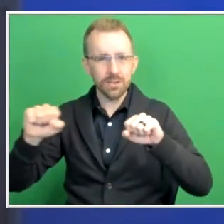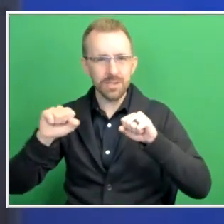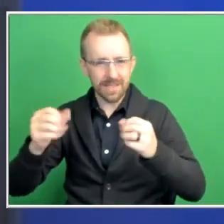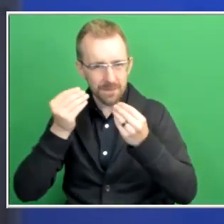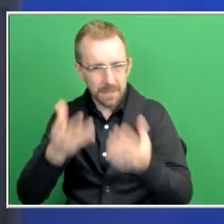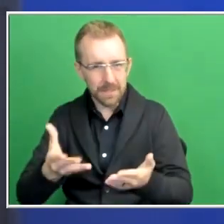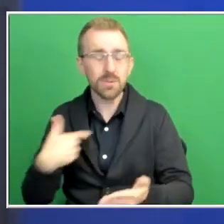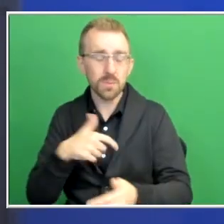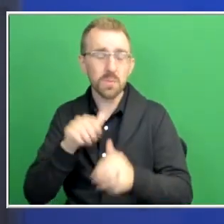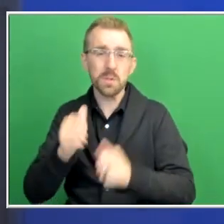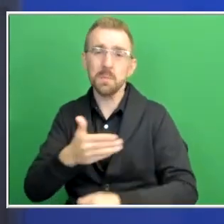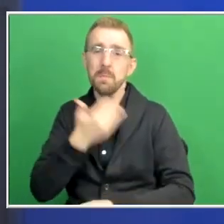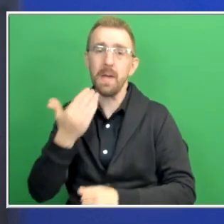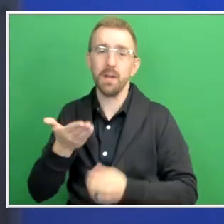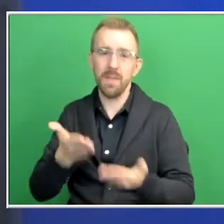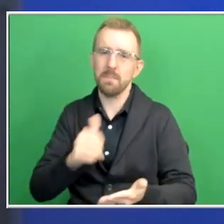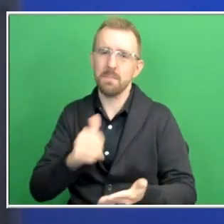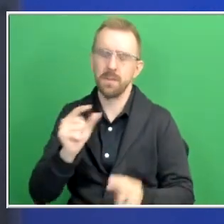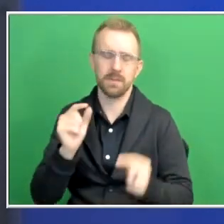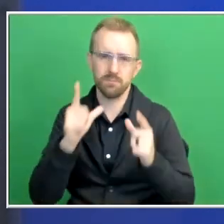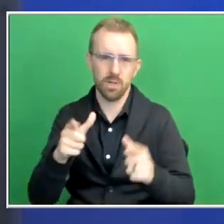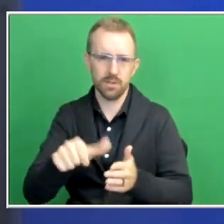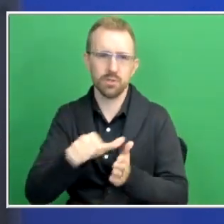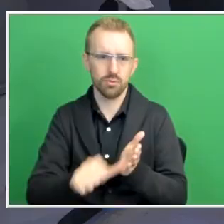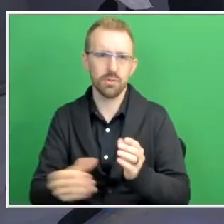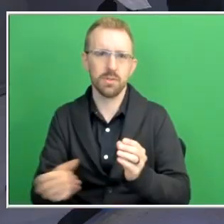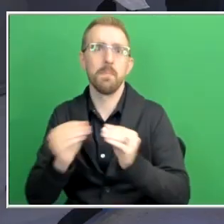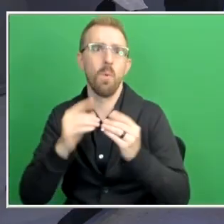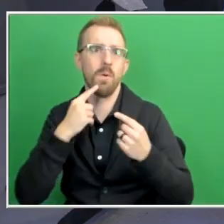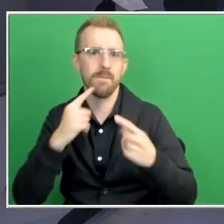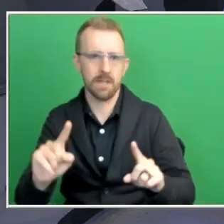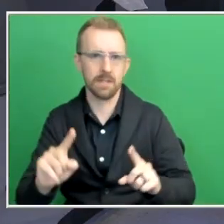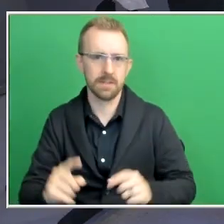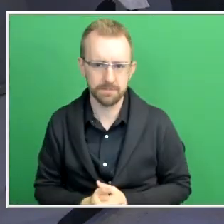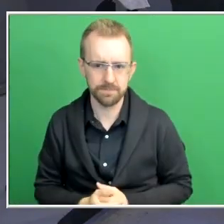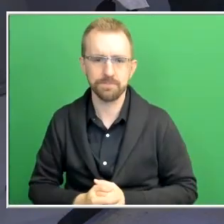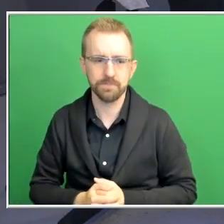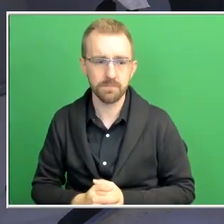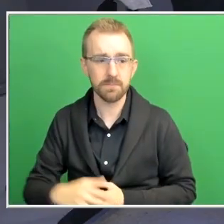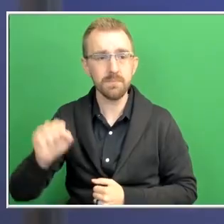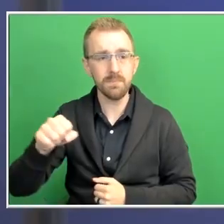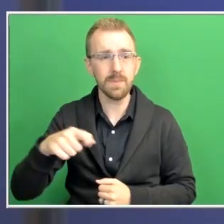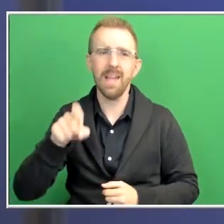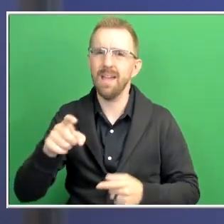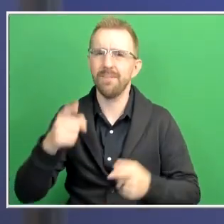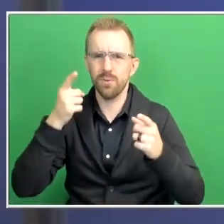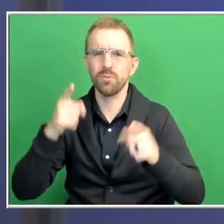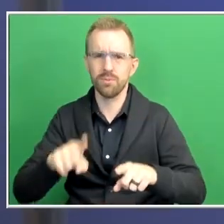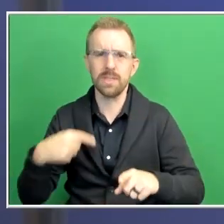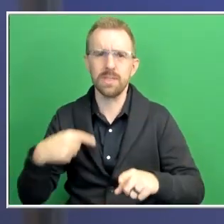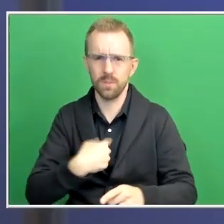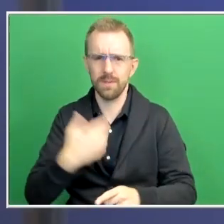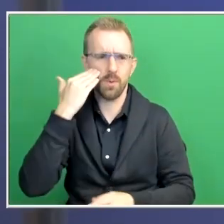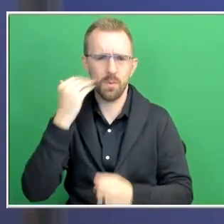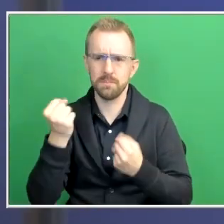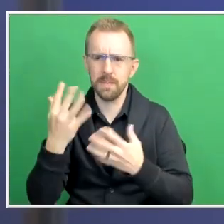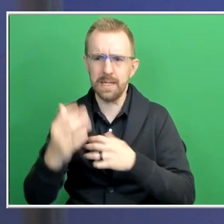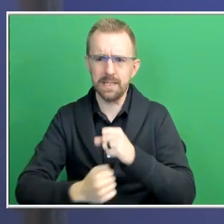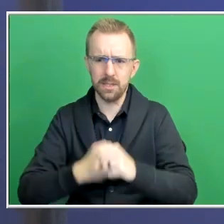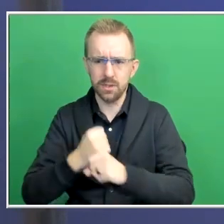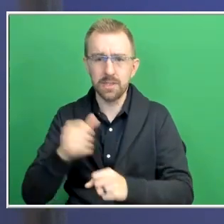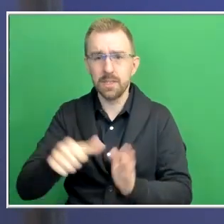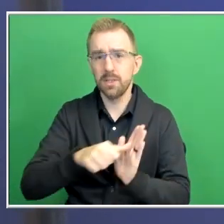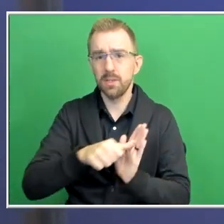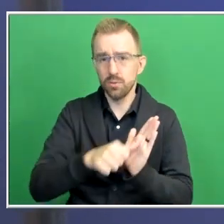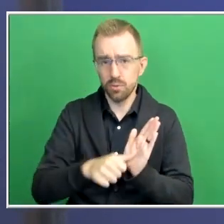do better there, but I'm not surprised that the surgery is more effective. Yeah, and I would have to agree. You know, we've known for years that bariatric surgery